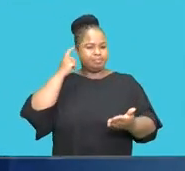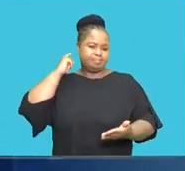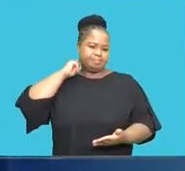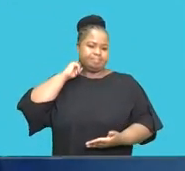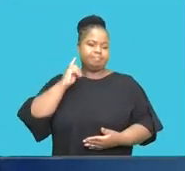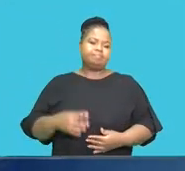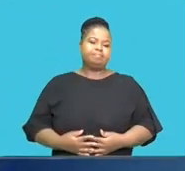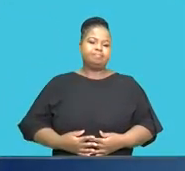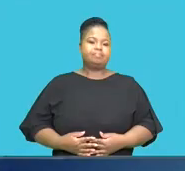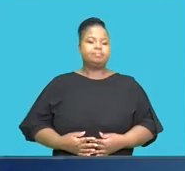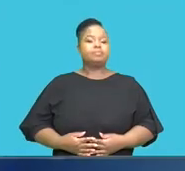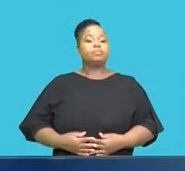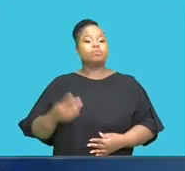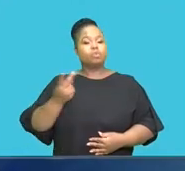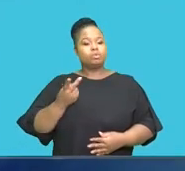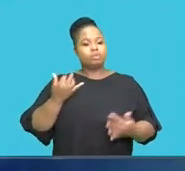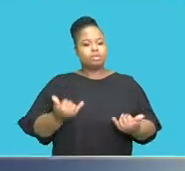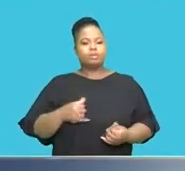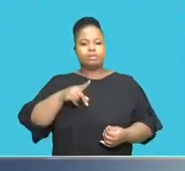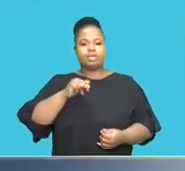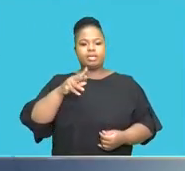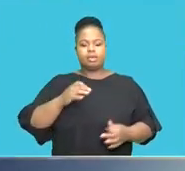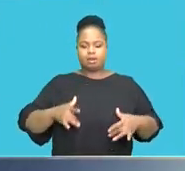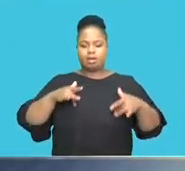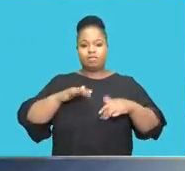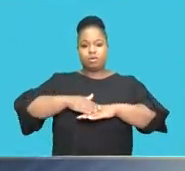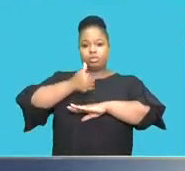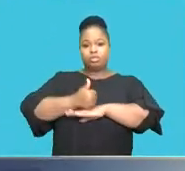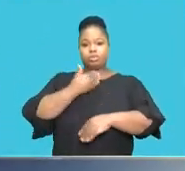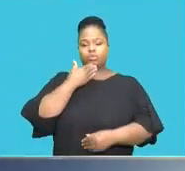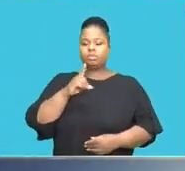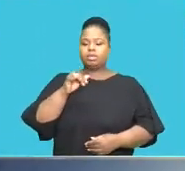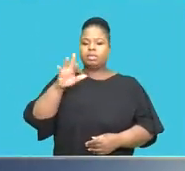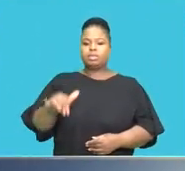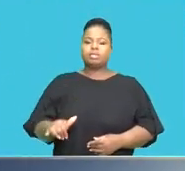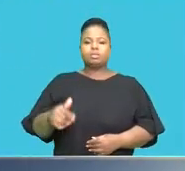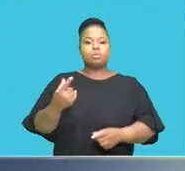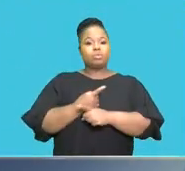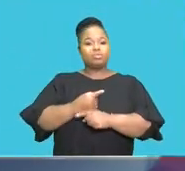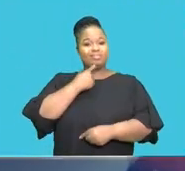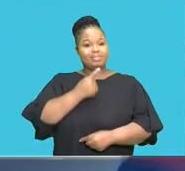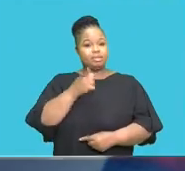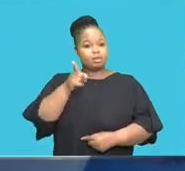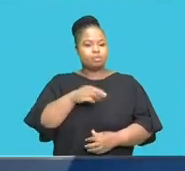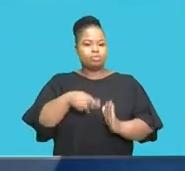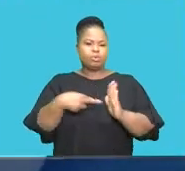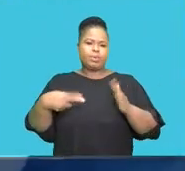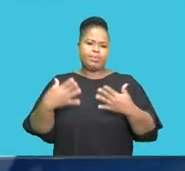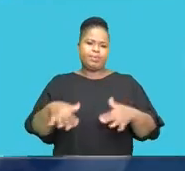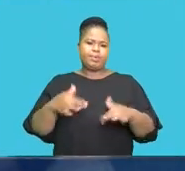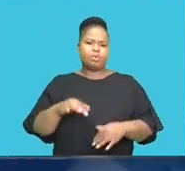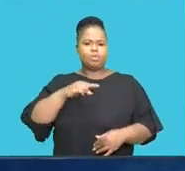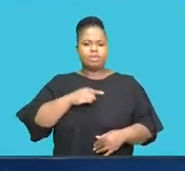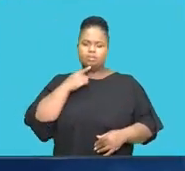le ho ngola. Mothei wa Pelican Light Foundation e leng Teni Boshomane o bolela ha tema ena e theilwe le molemong wa